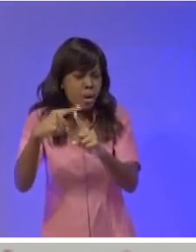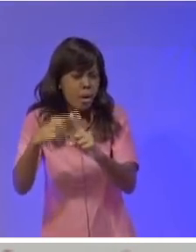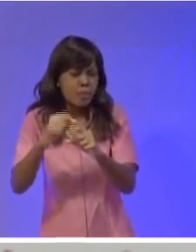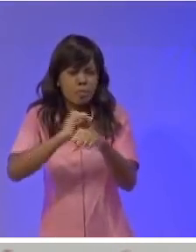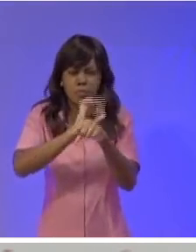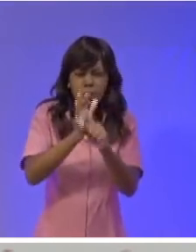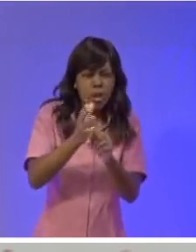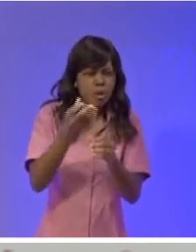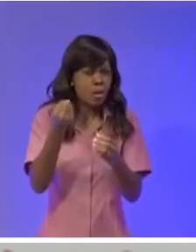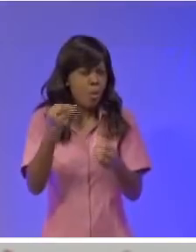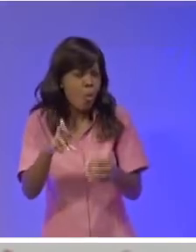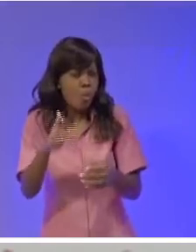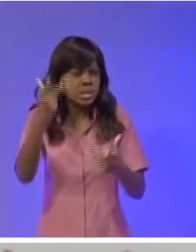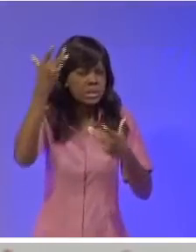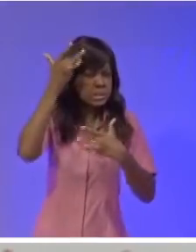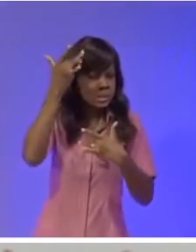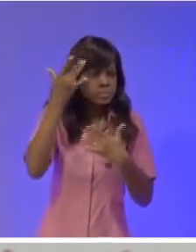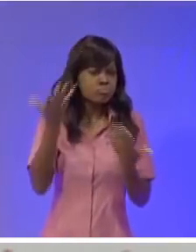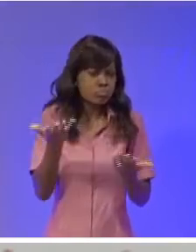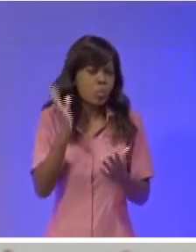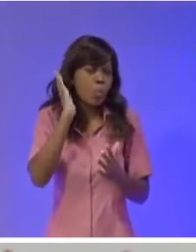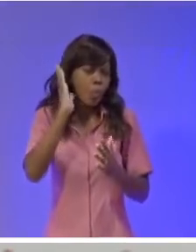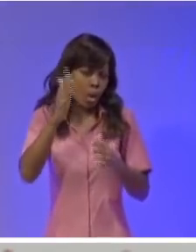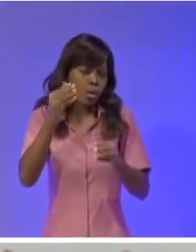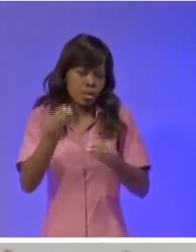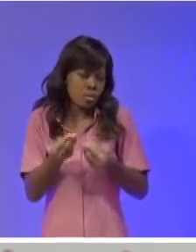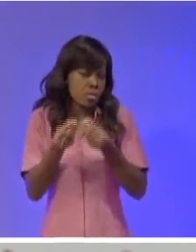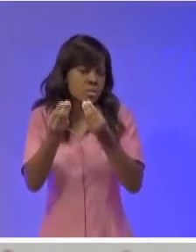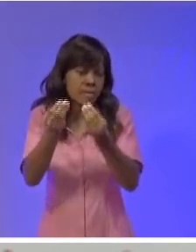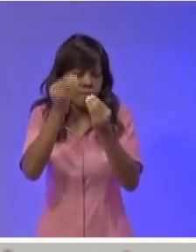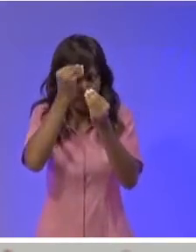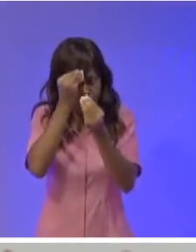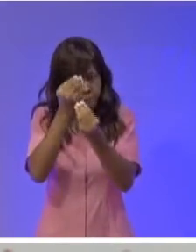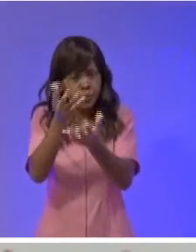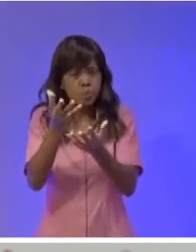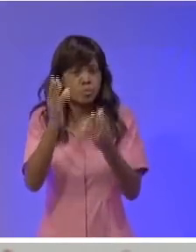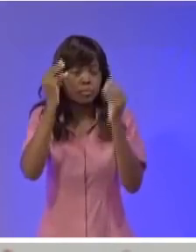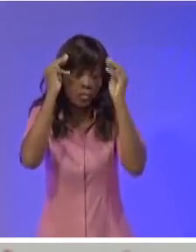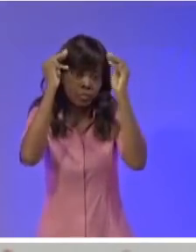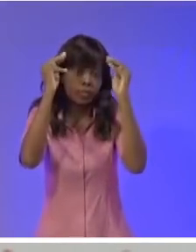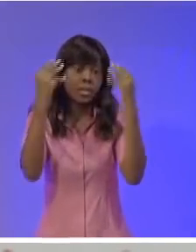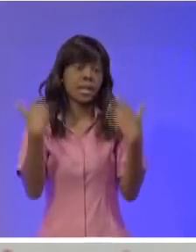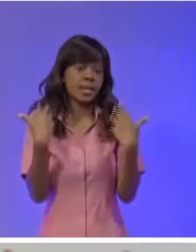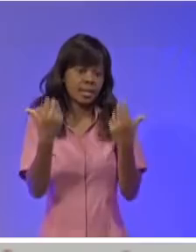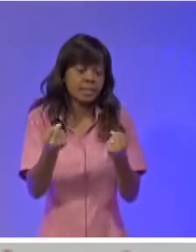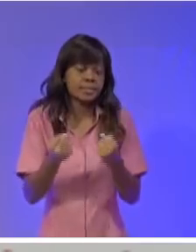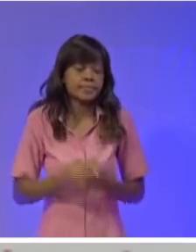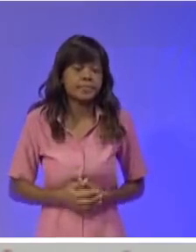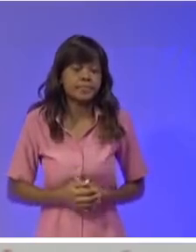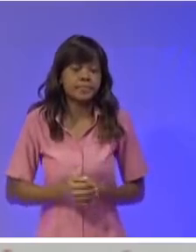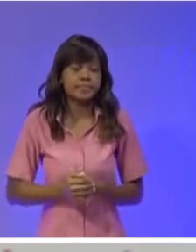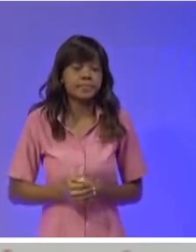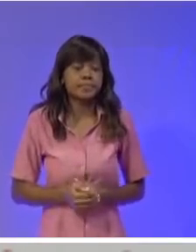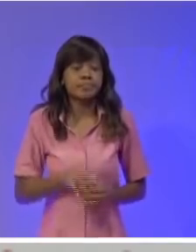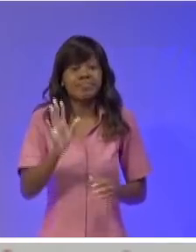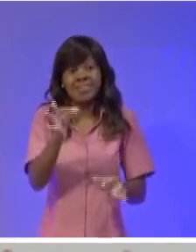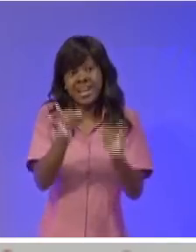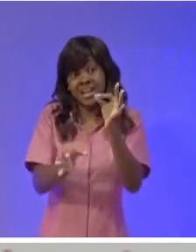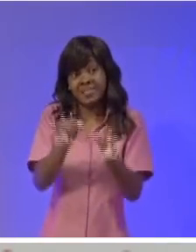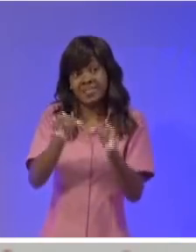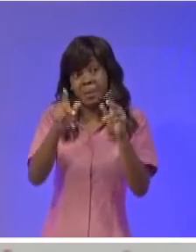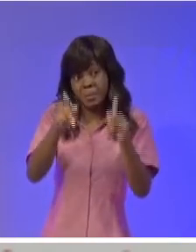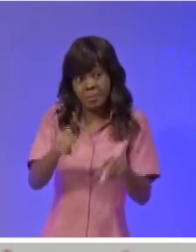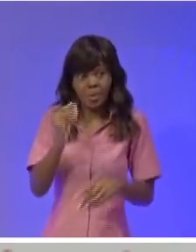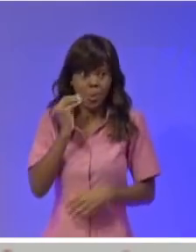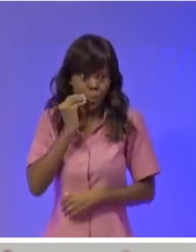that data will come upstream to the Ministry of Health. As it relates to the unknown deaths, for example, somebody collapsed at your home, they would not have